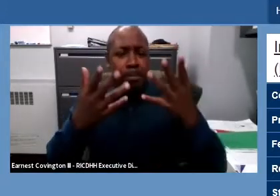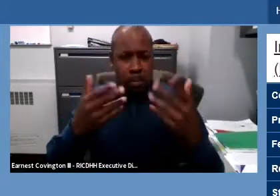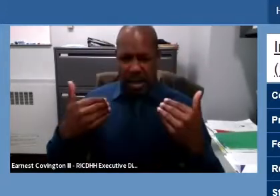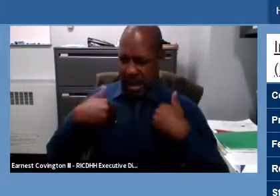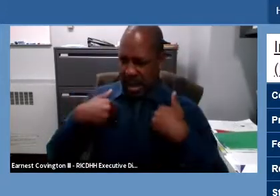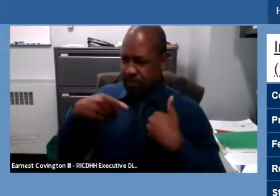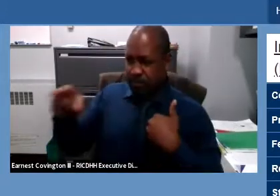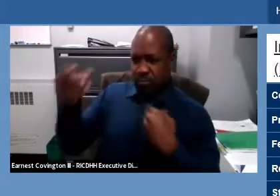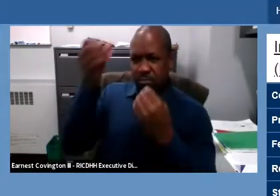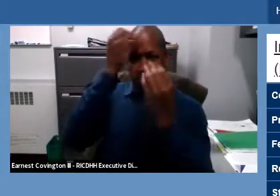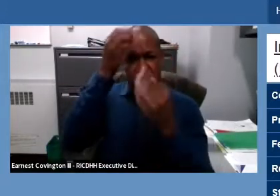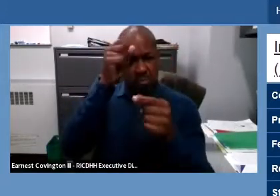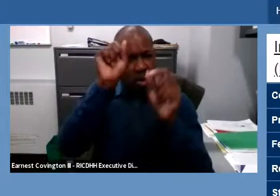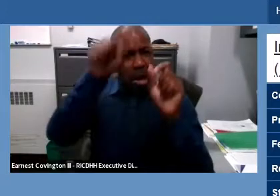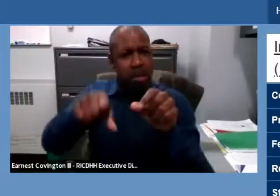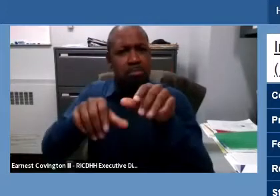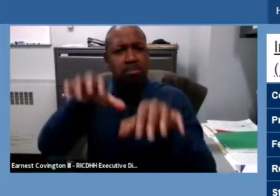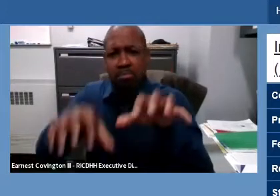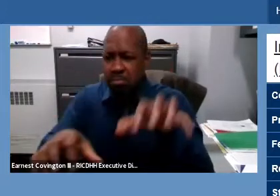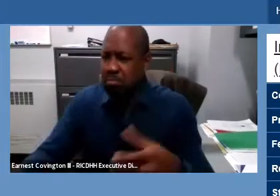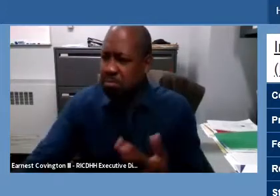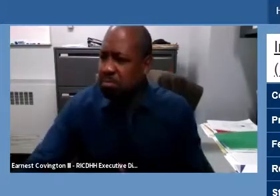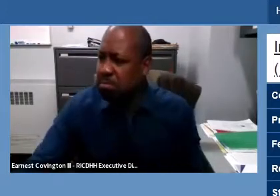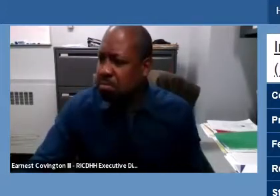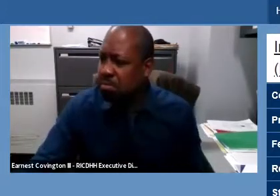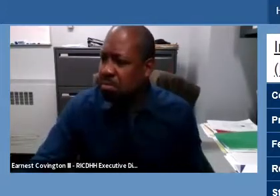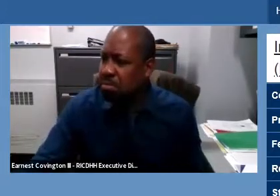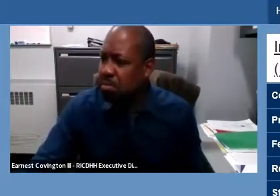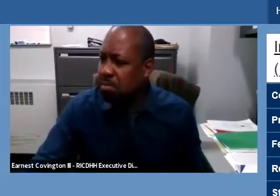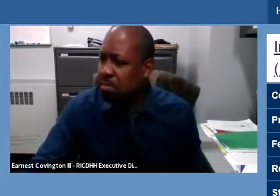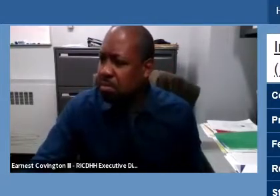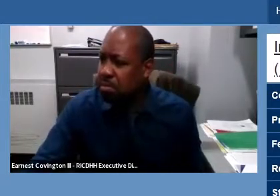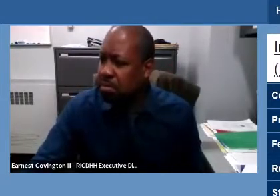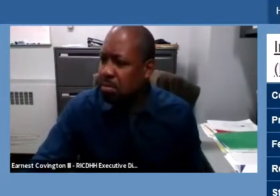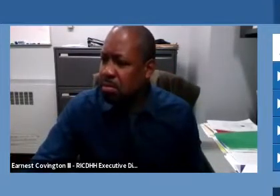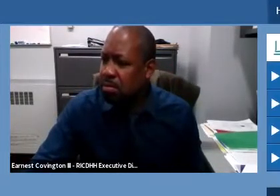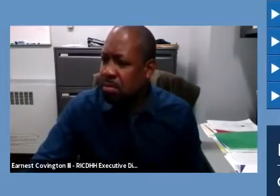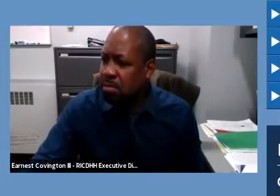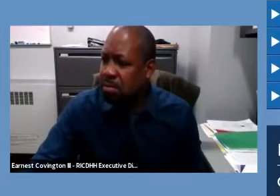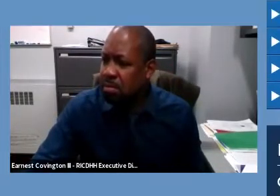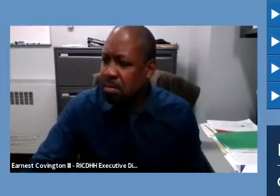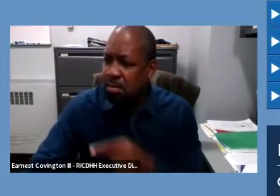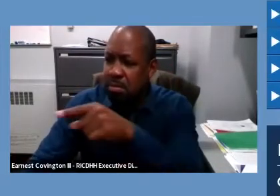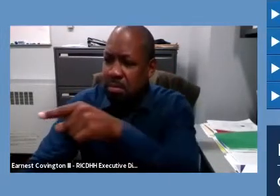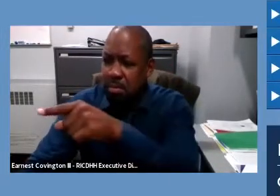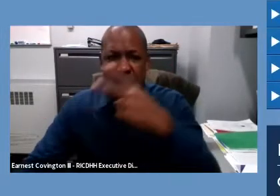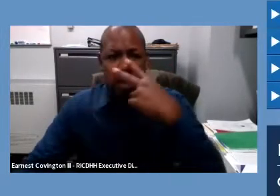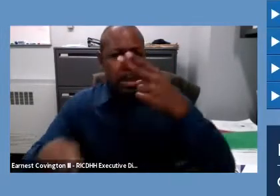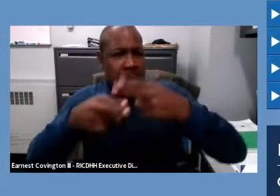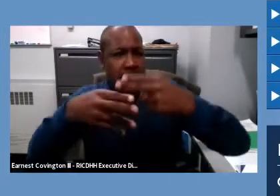First, if you wanted to find an interpreter and see if they had a license, you could do that.